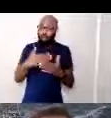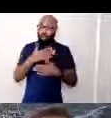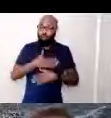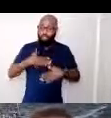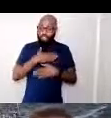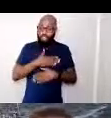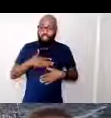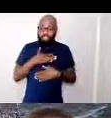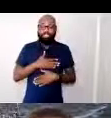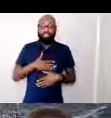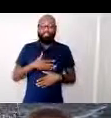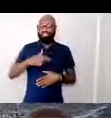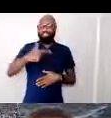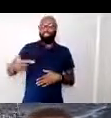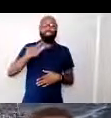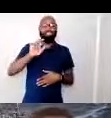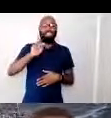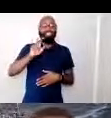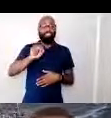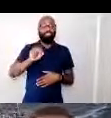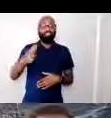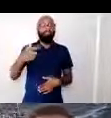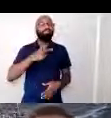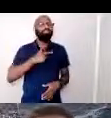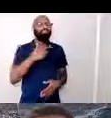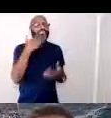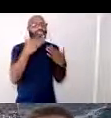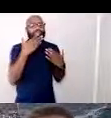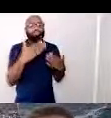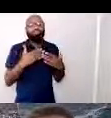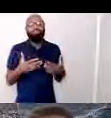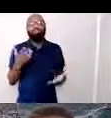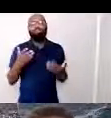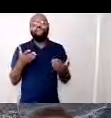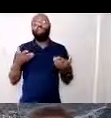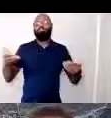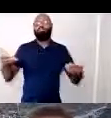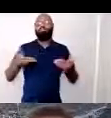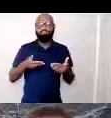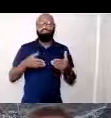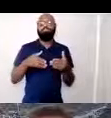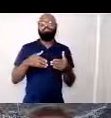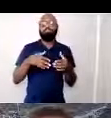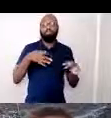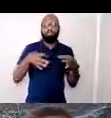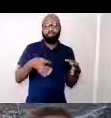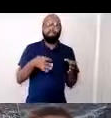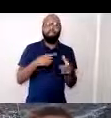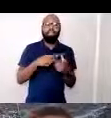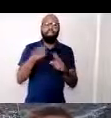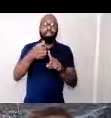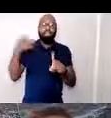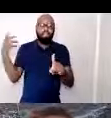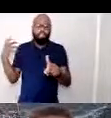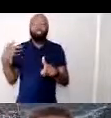yours. Thanks. Yeah, and maybe I'll just kind of intro this and then pepper in some thoughts along the way, but maybe have a Nat or the